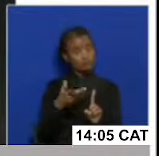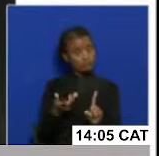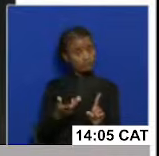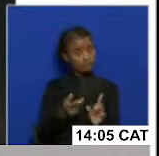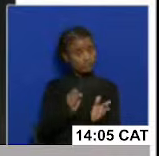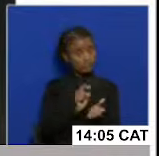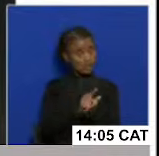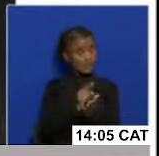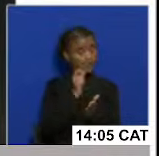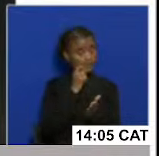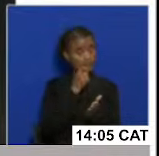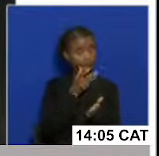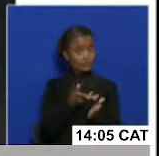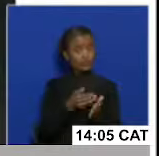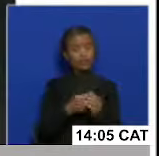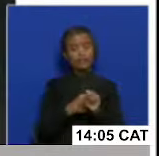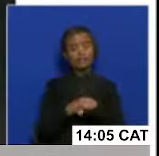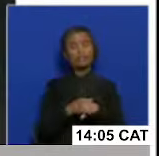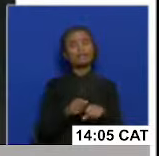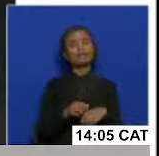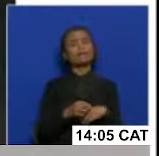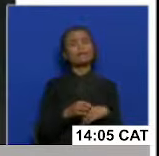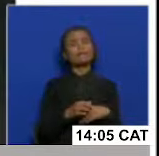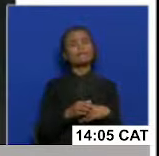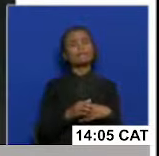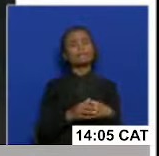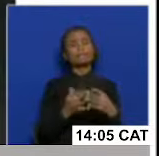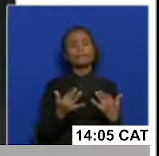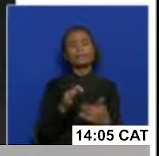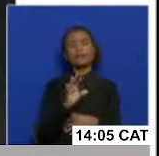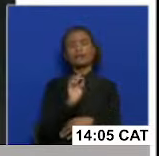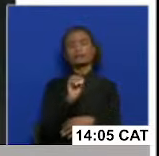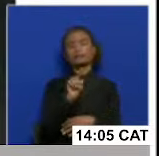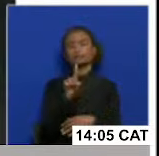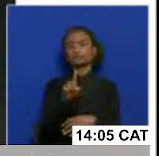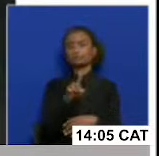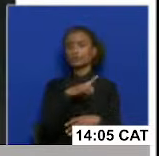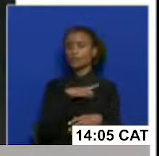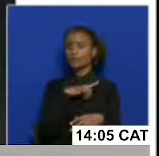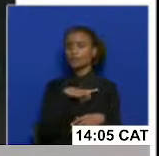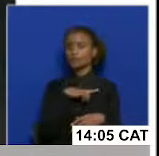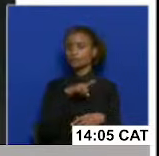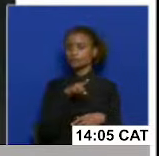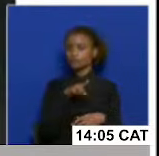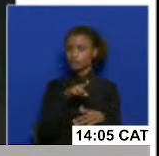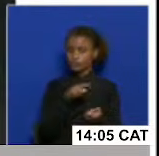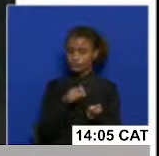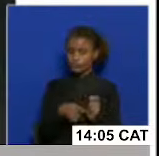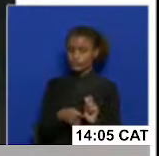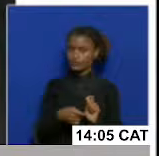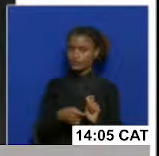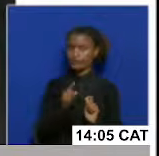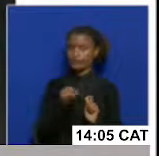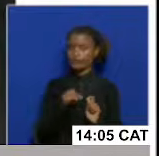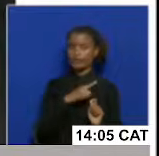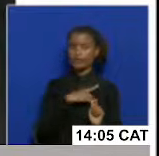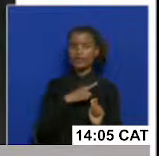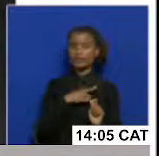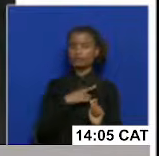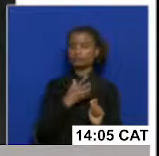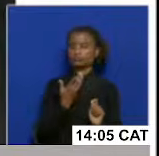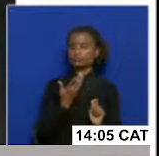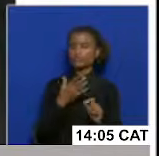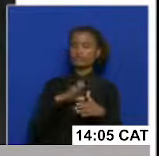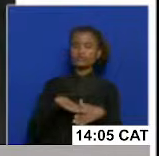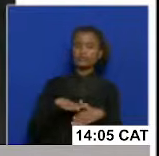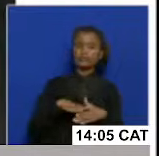And let me ask you, what's the reason for proposing that change? What is the motivation? Why did you want her to say informer